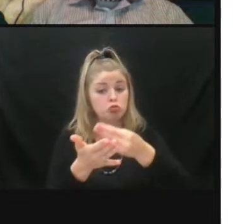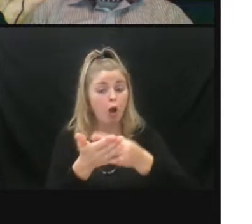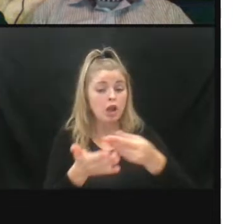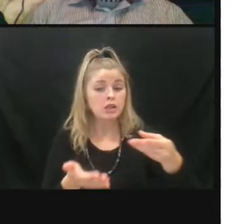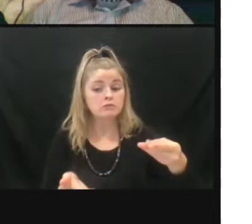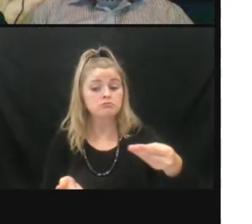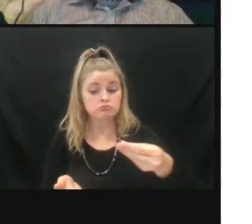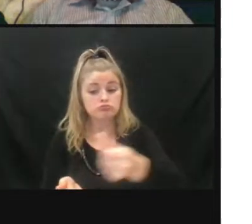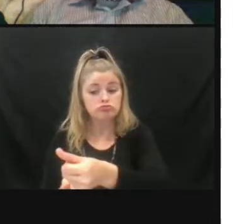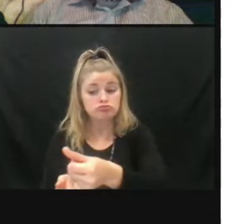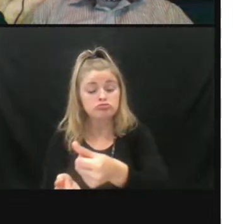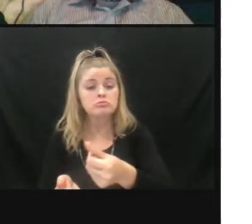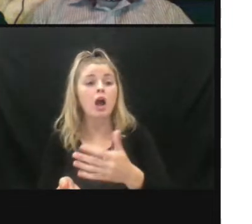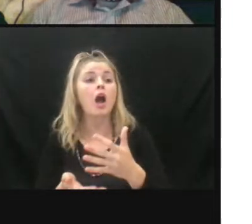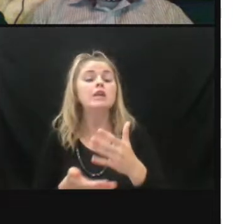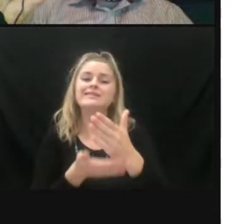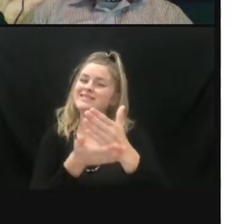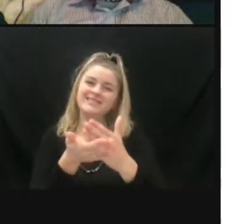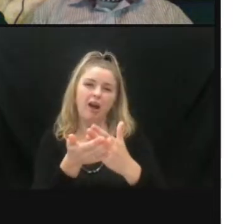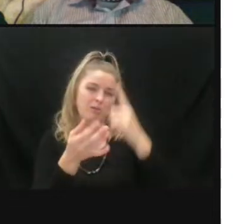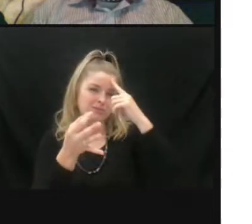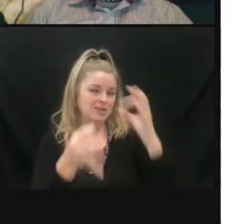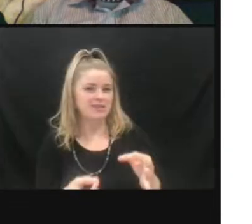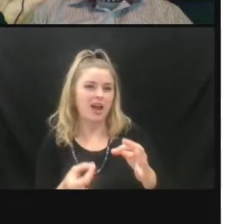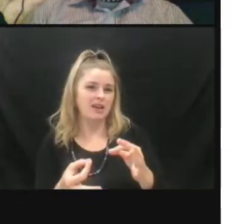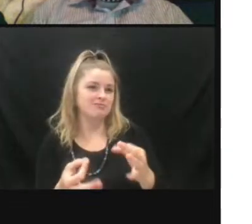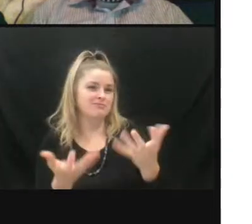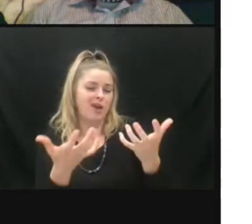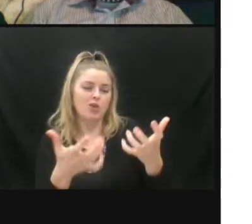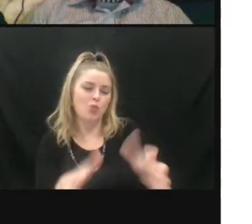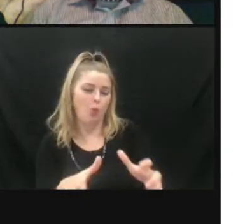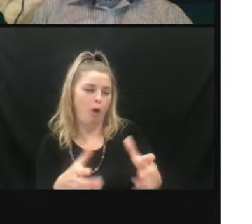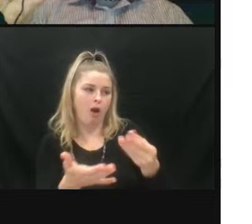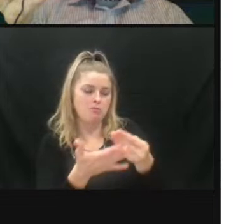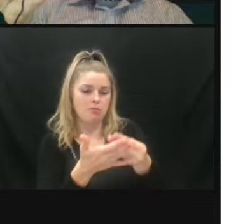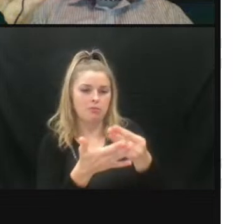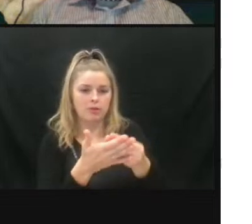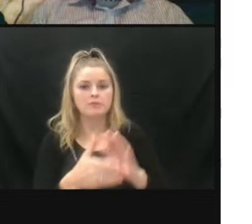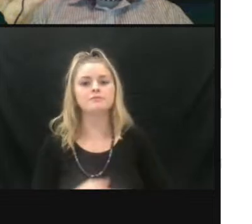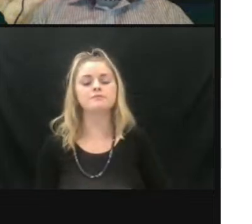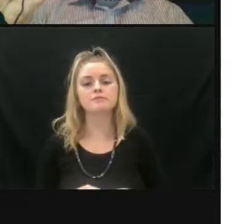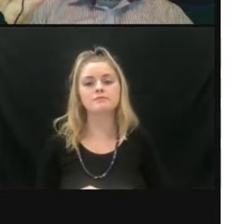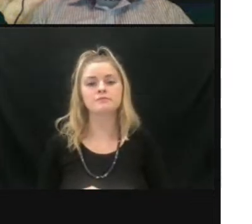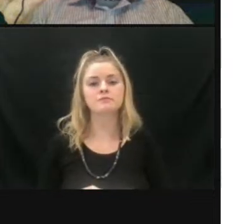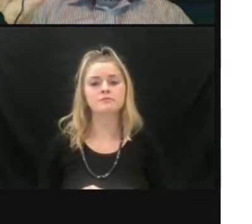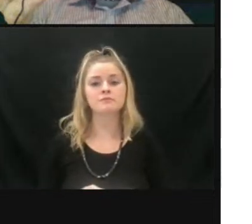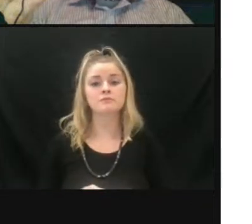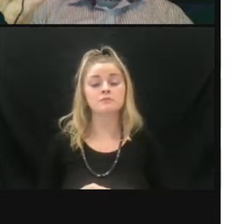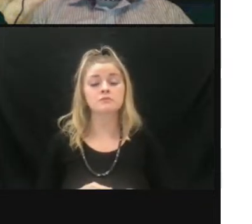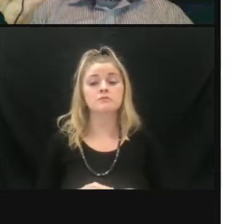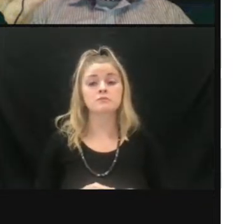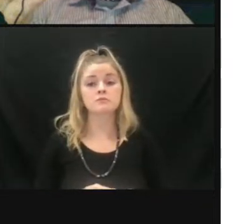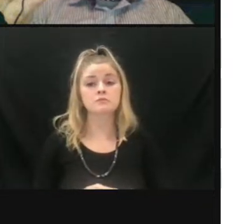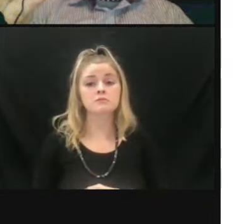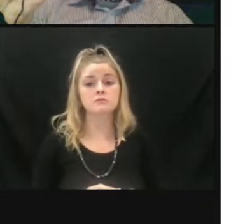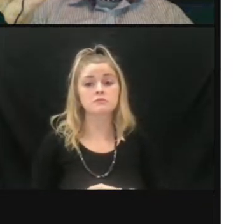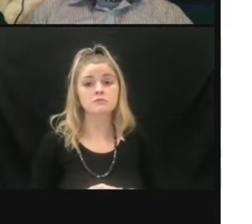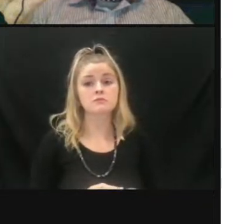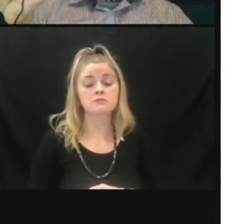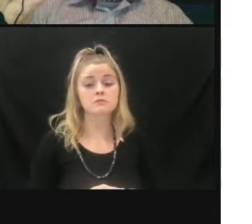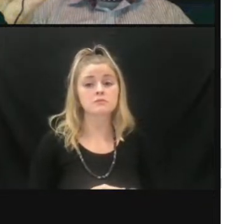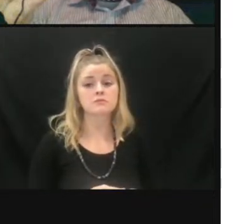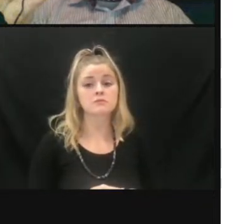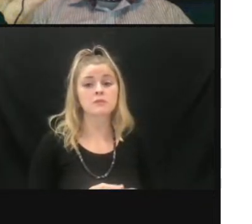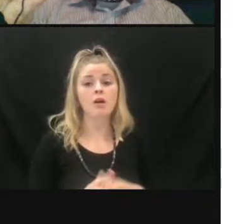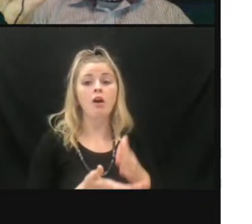accepted by many, some participants chose to waive their right to a stipend, but also some did not find